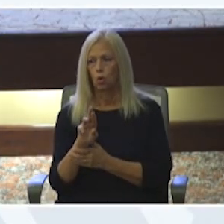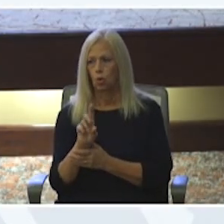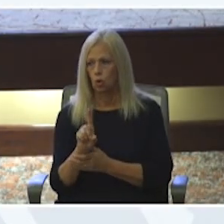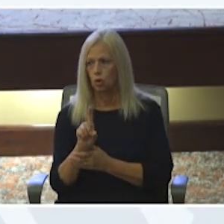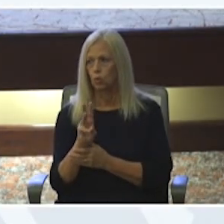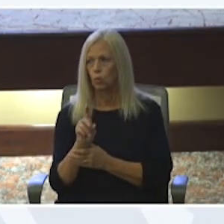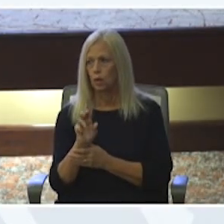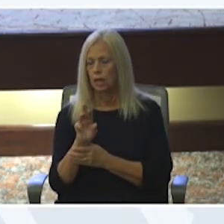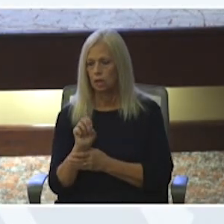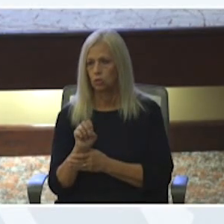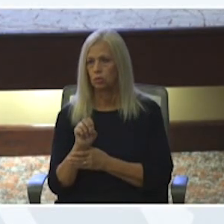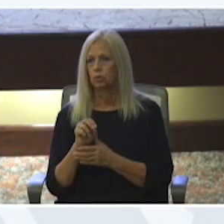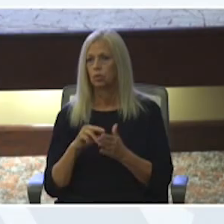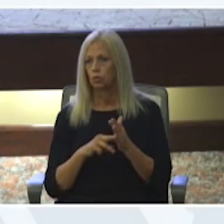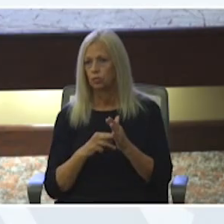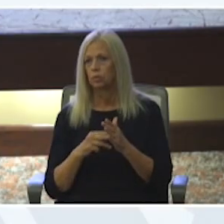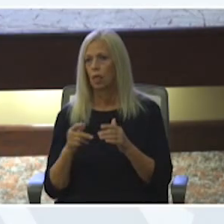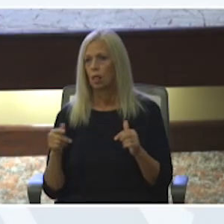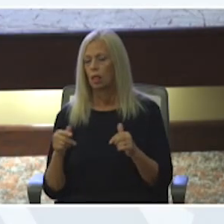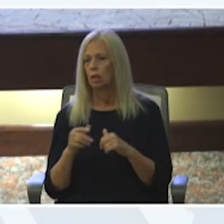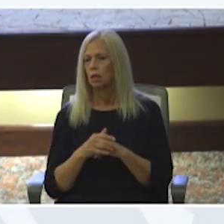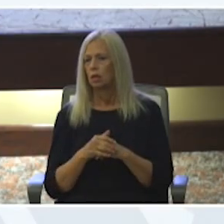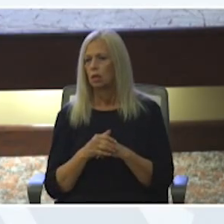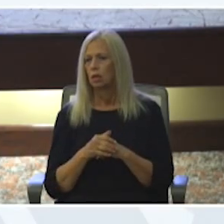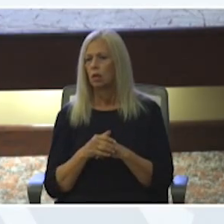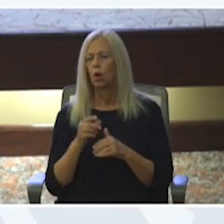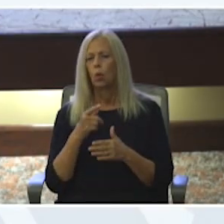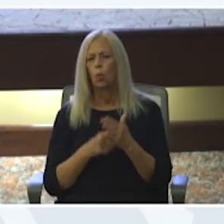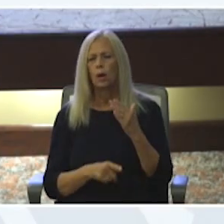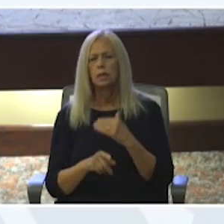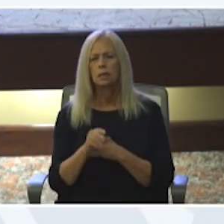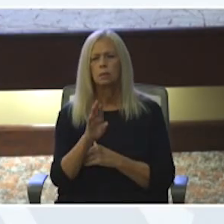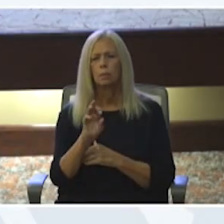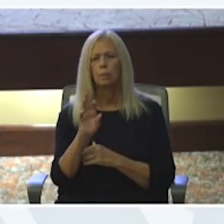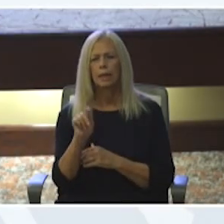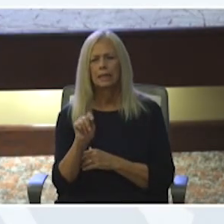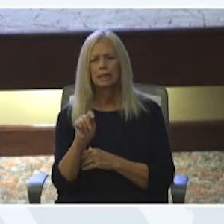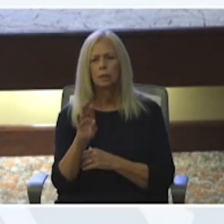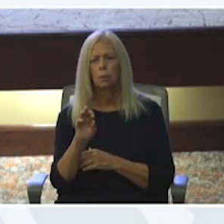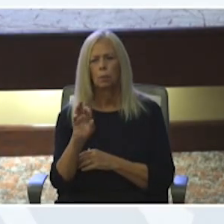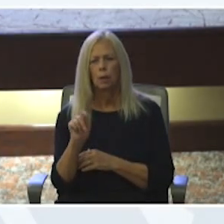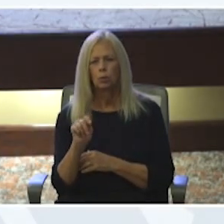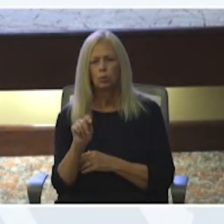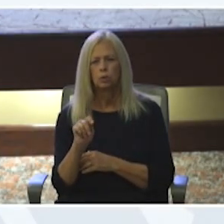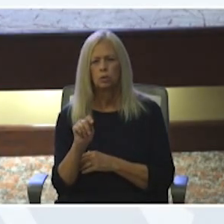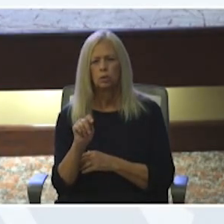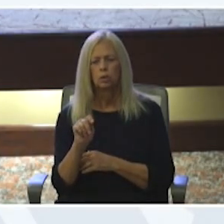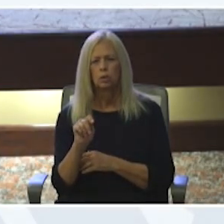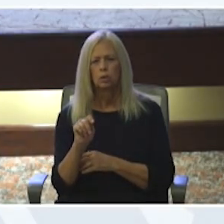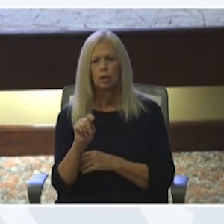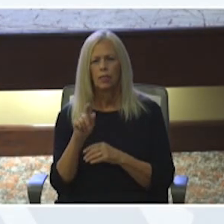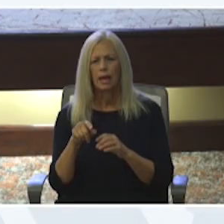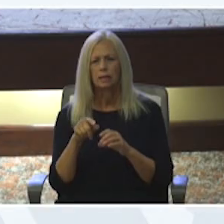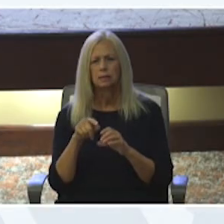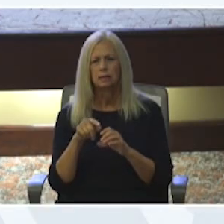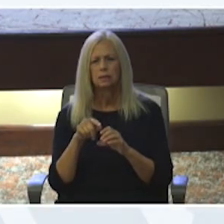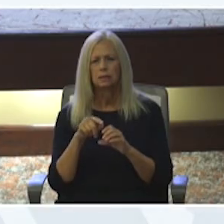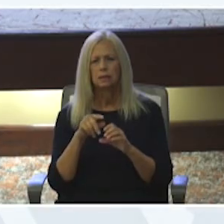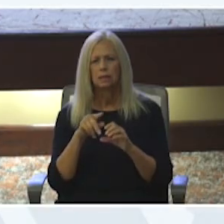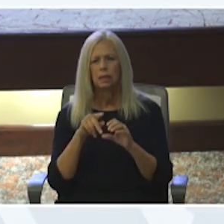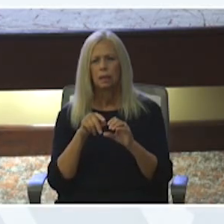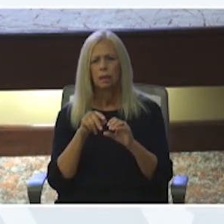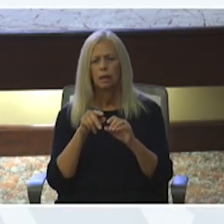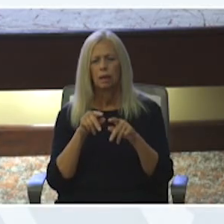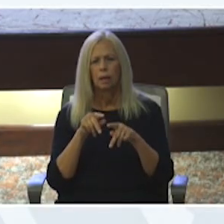In my ignorance, what is a bucket boat? Bucket boat is a patented device, and there's one company